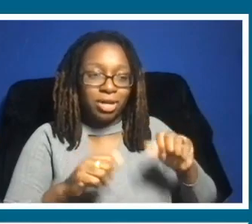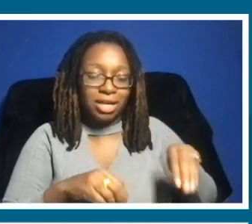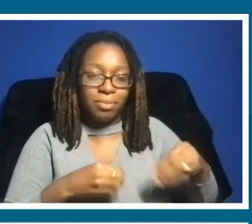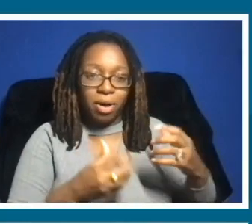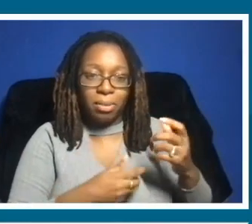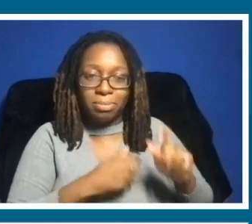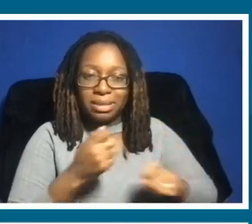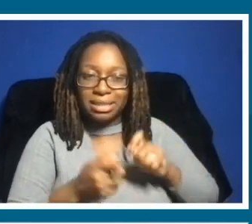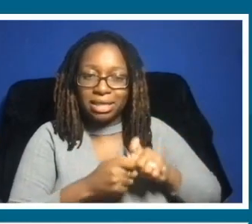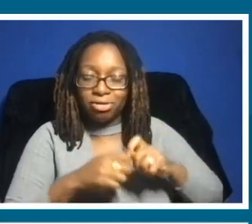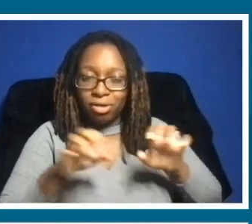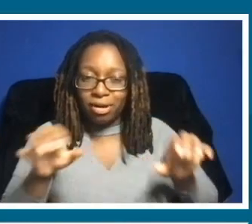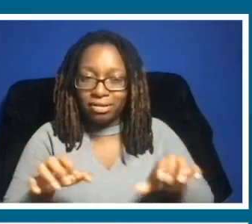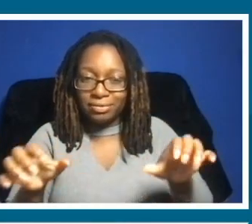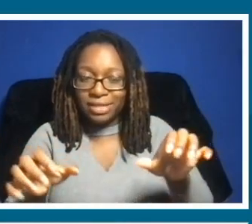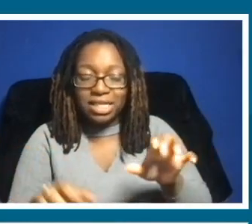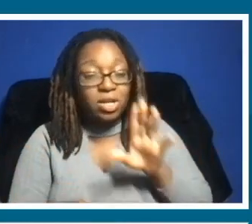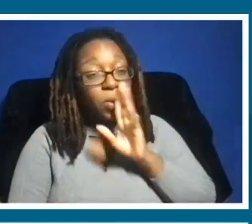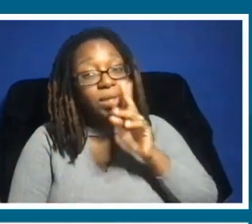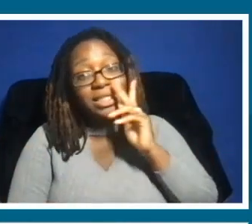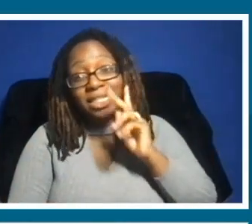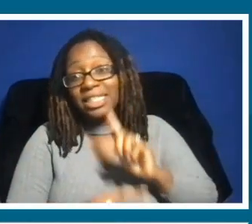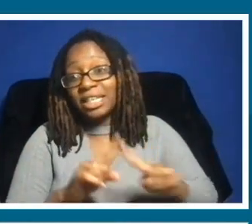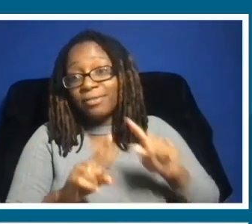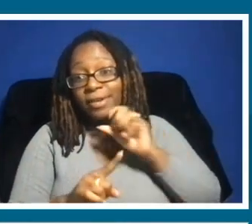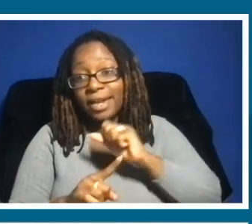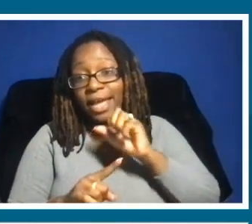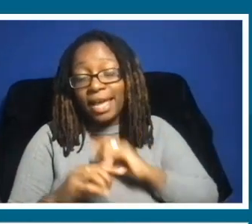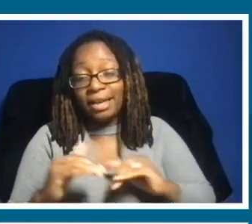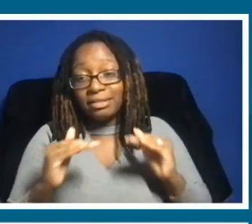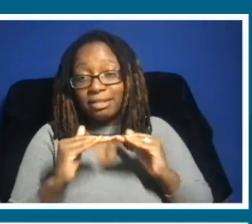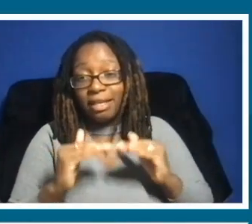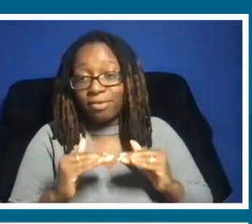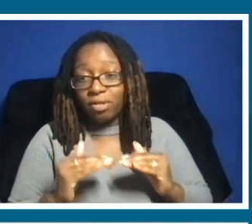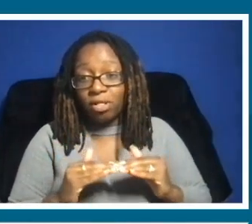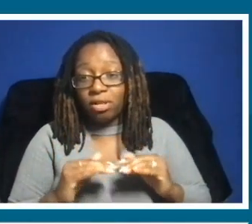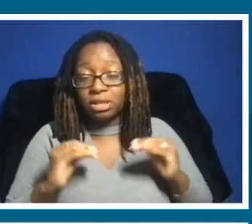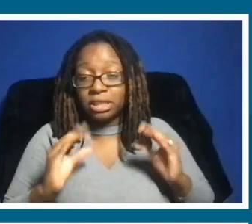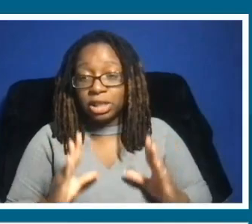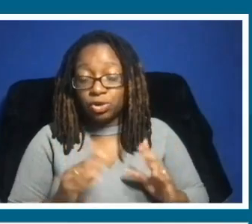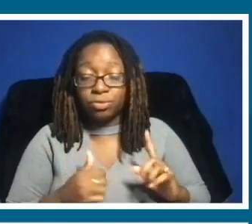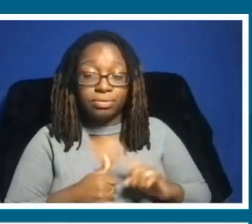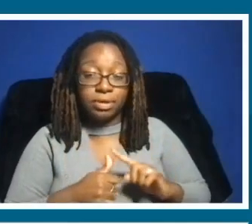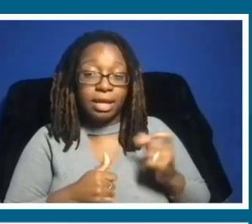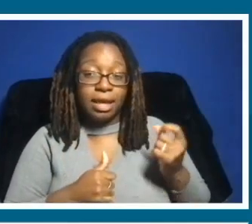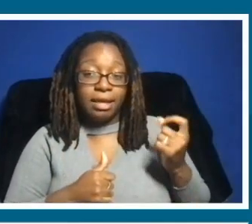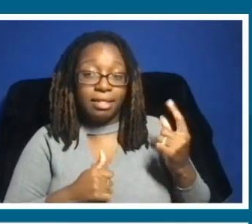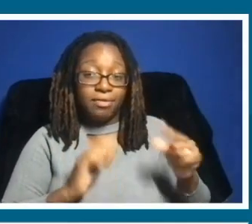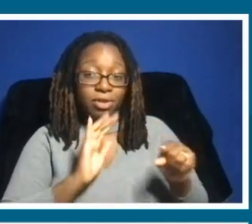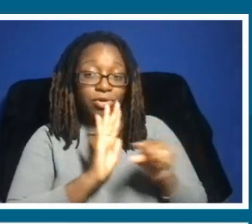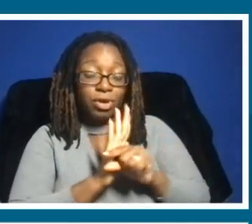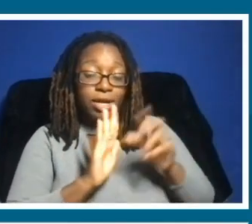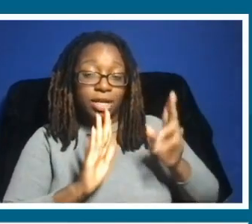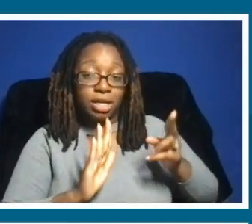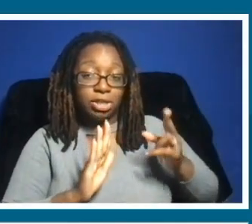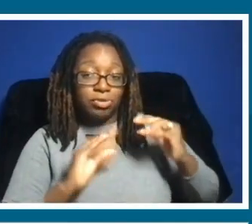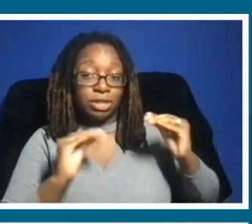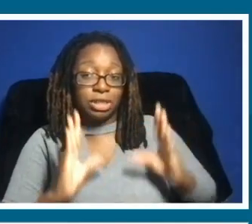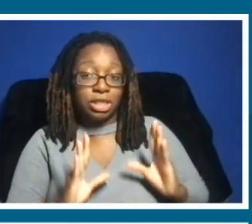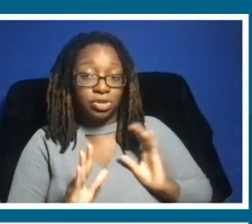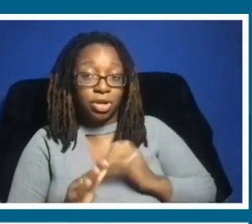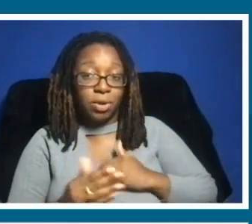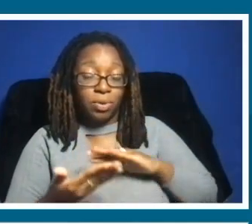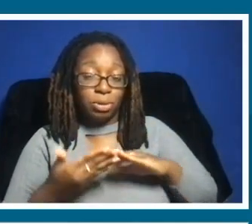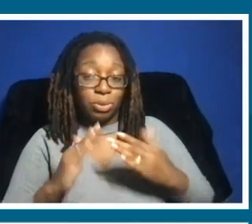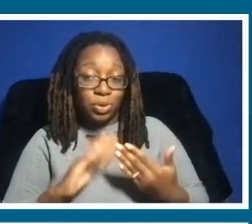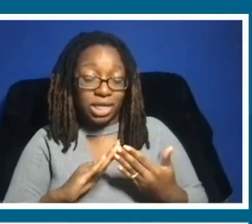different age level of teachers to share with you guys. The first is from an 11th grade history teacher in our local community. She